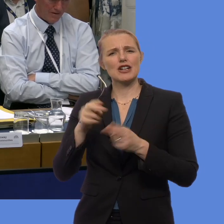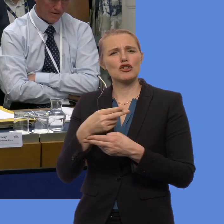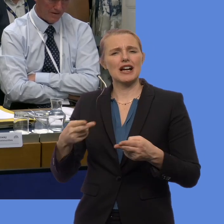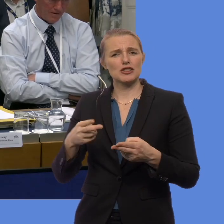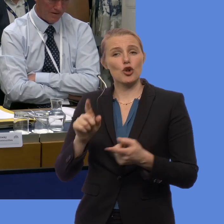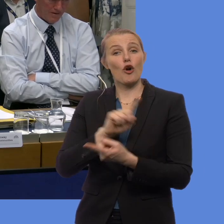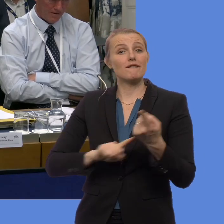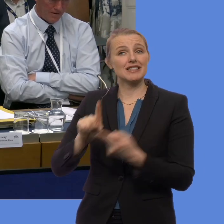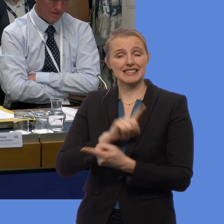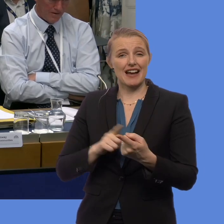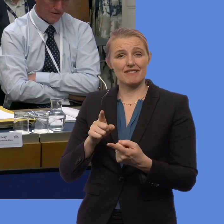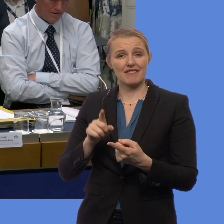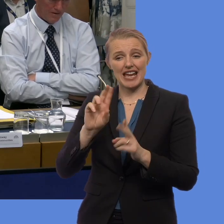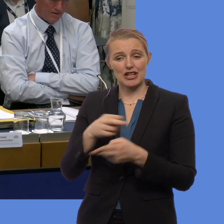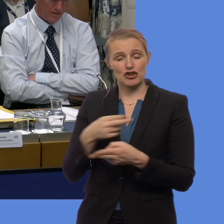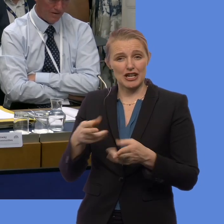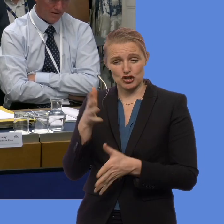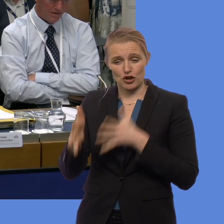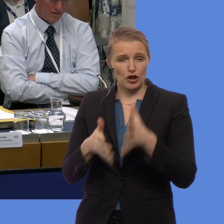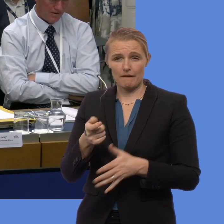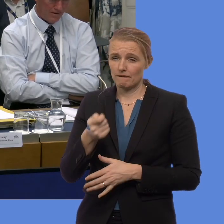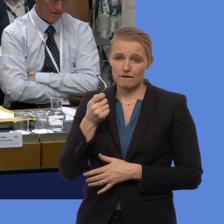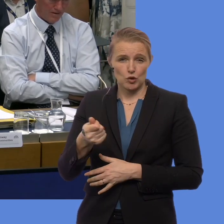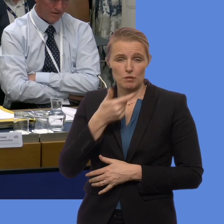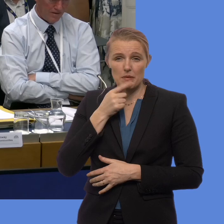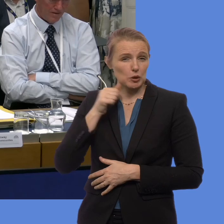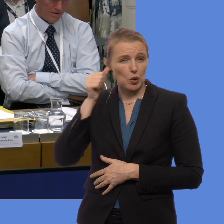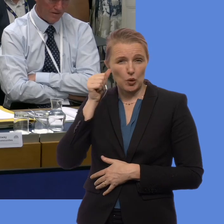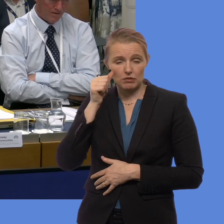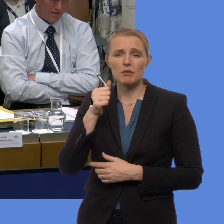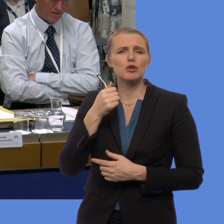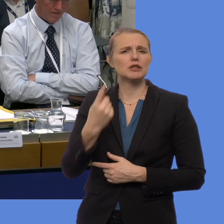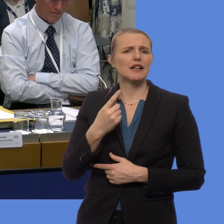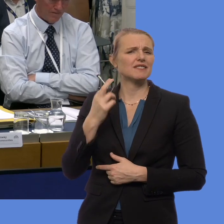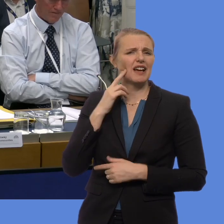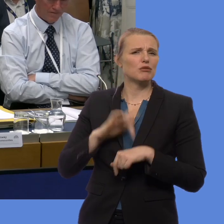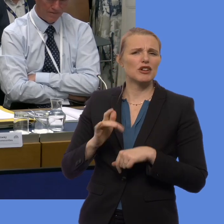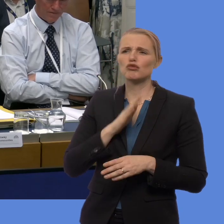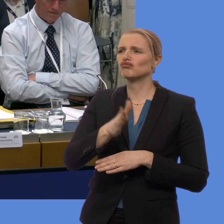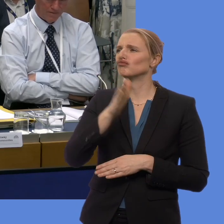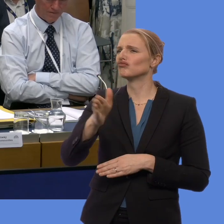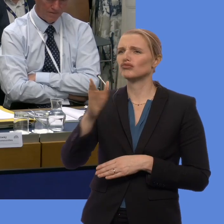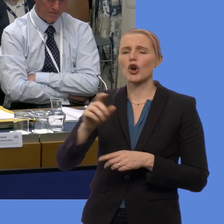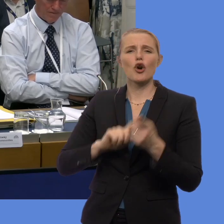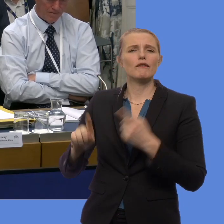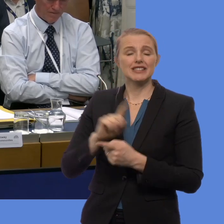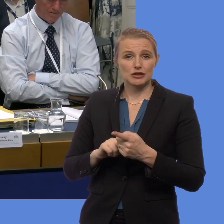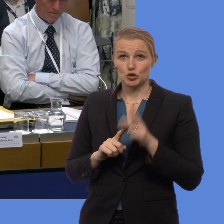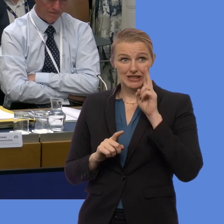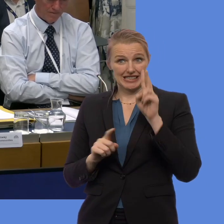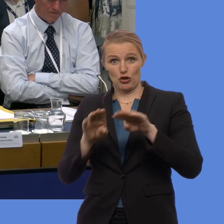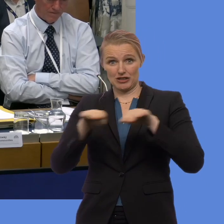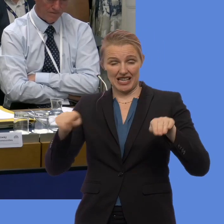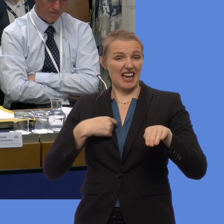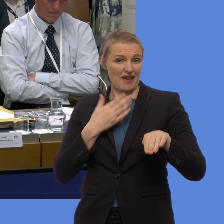language. Very few people know it. If you're a deaf professional who accesses these conferences, you will see on the stage, and we've used it, we would